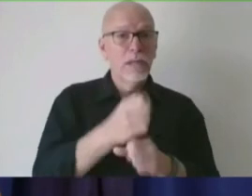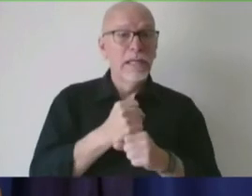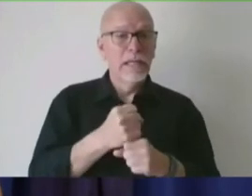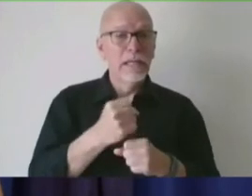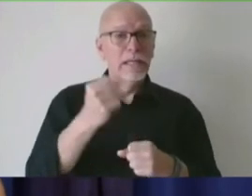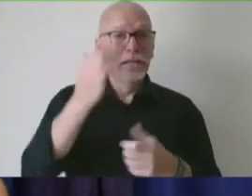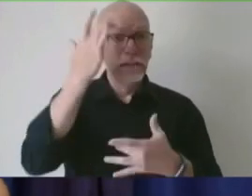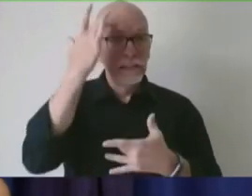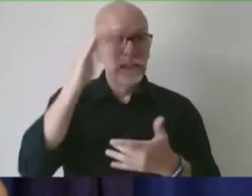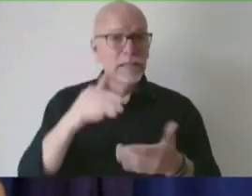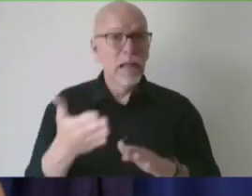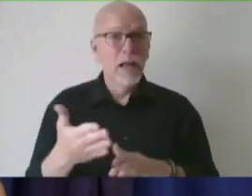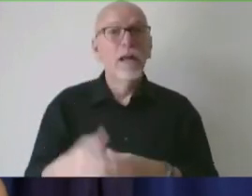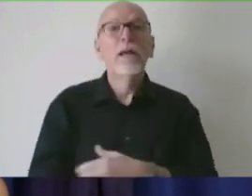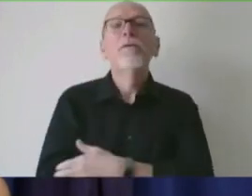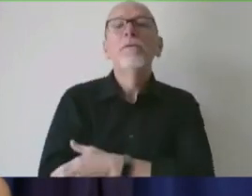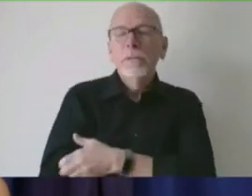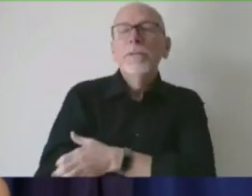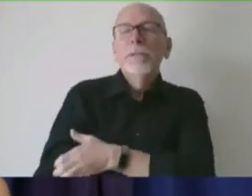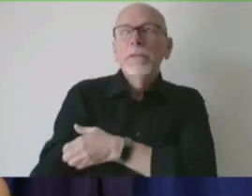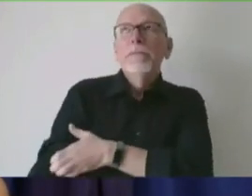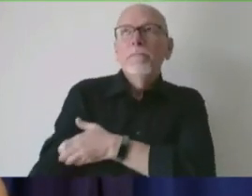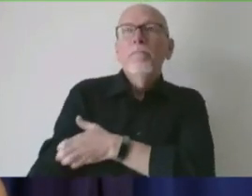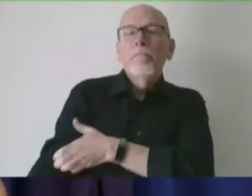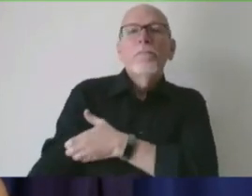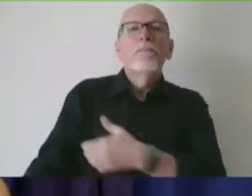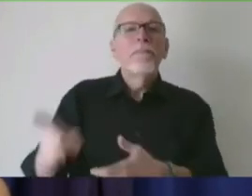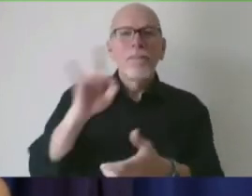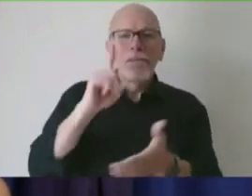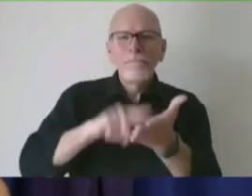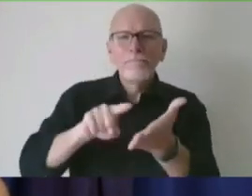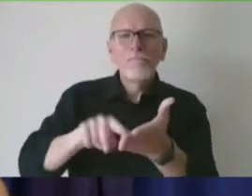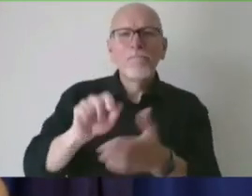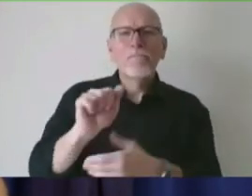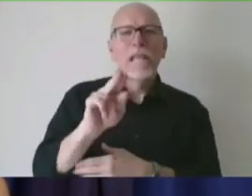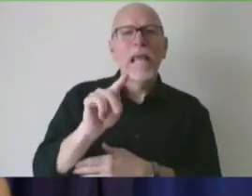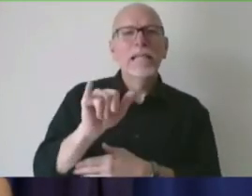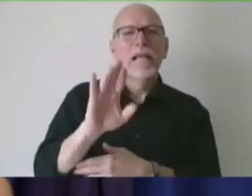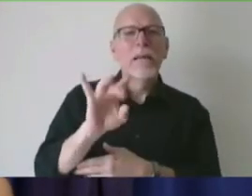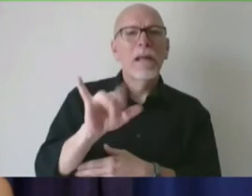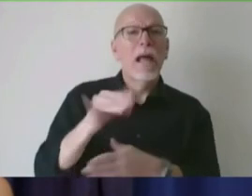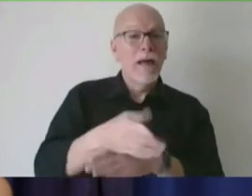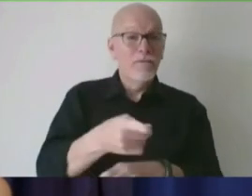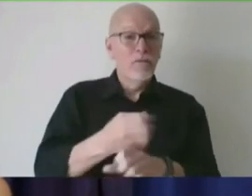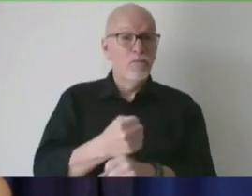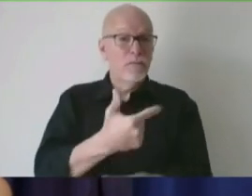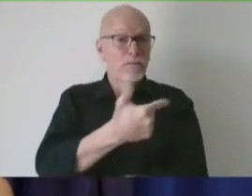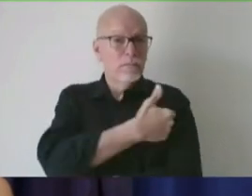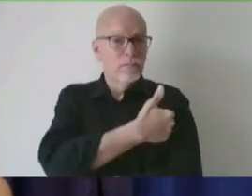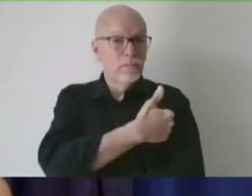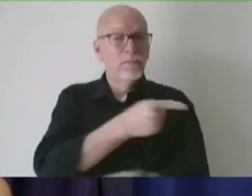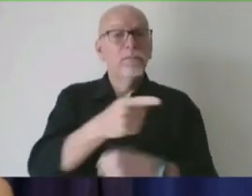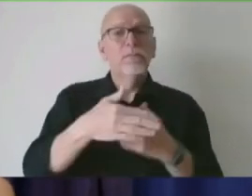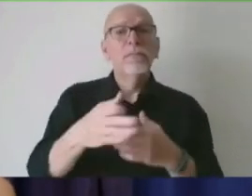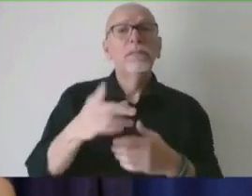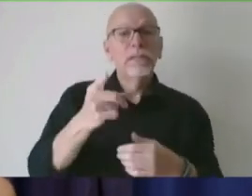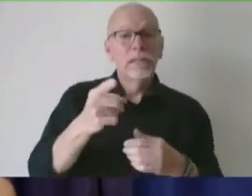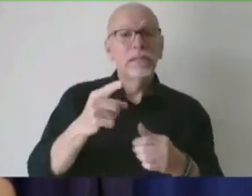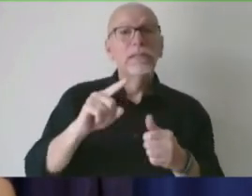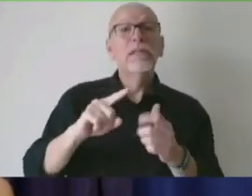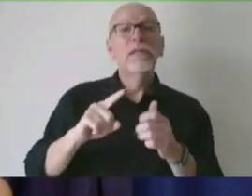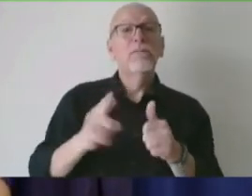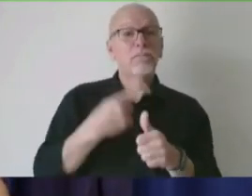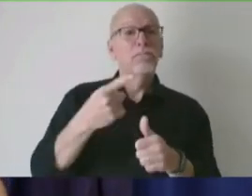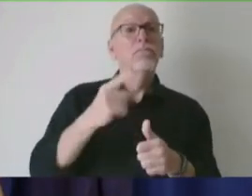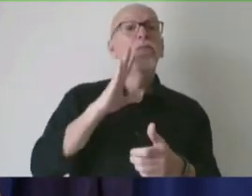dying? So they have been studying, for example, antibody after you receive the vaccine, and they do see initial where it does drop